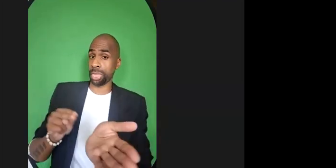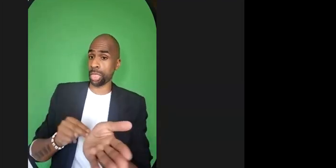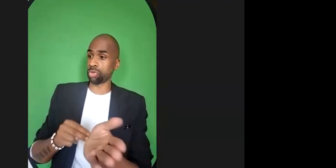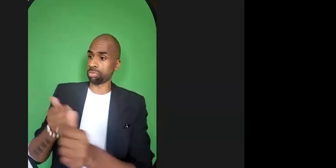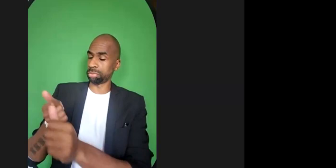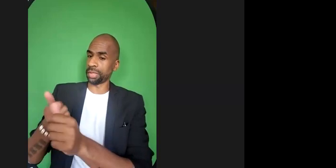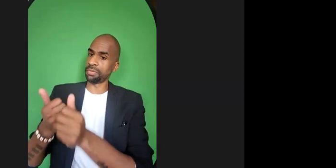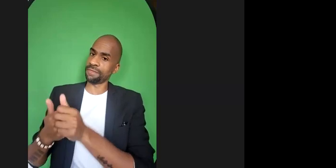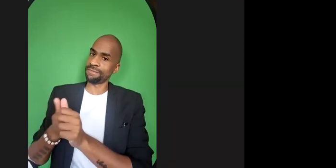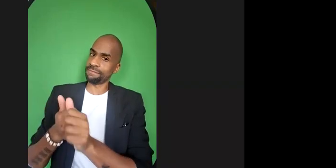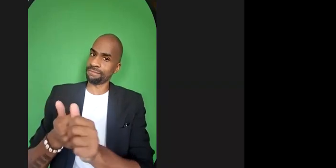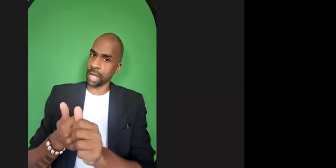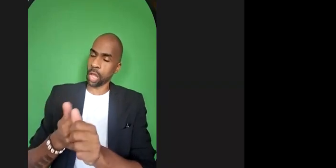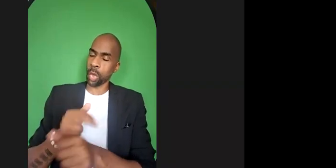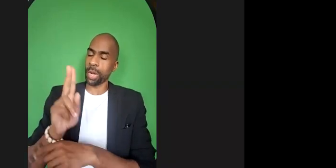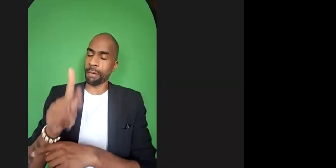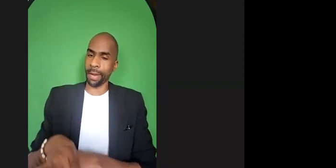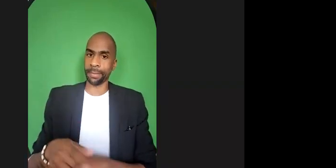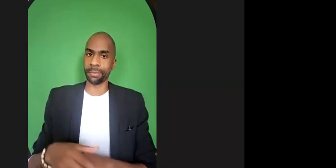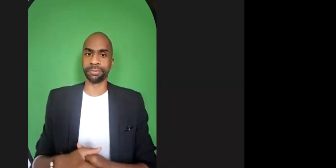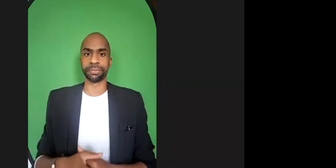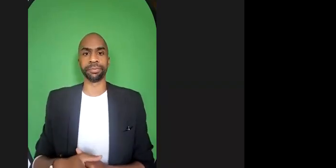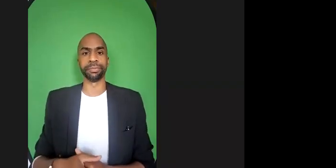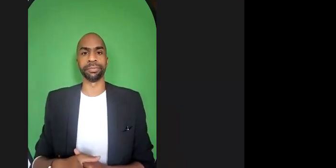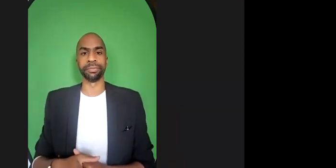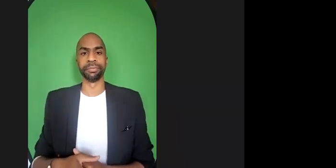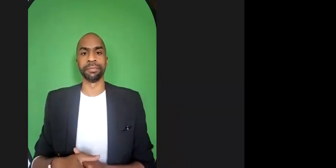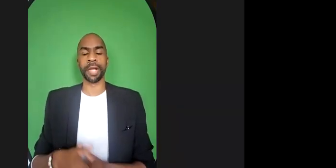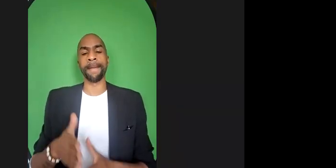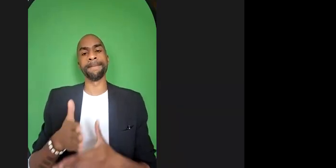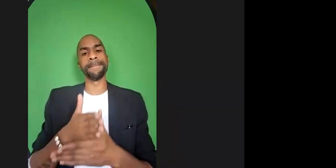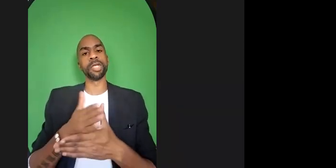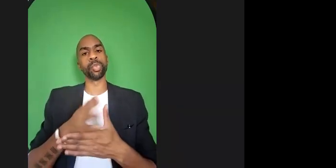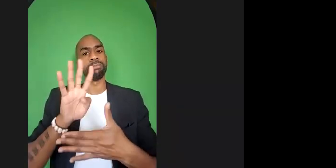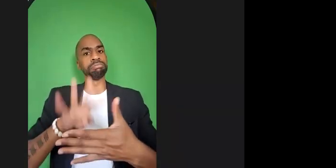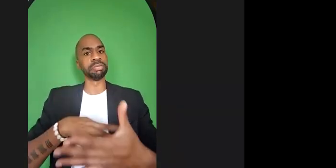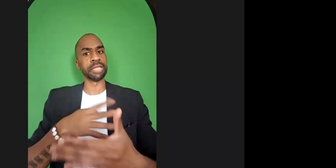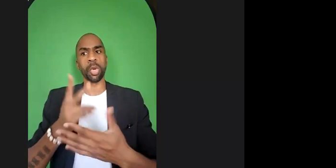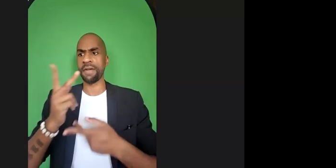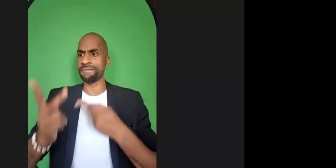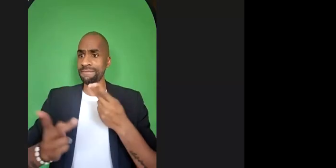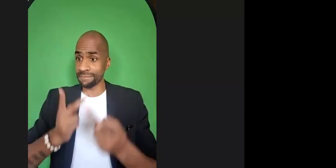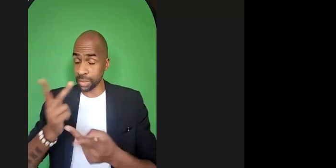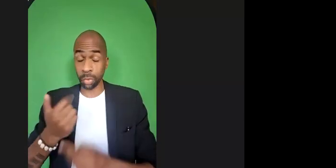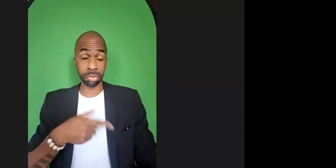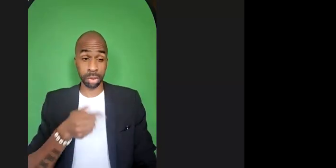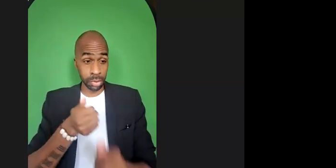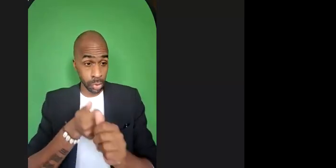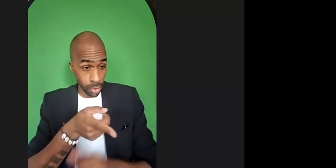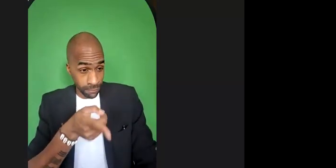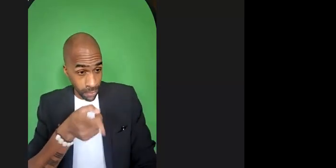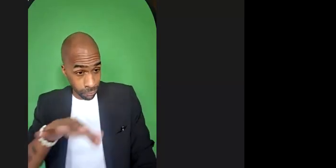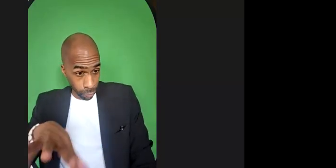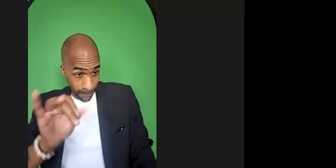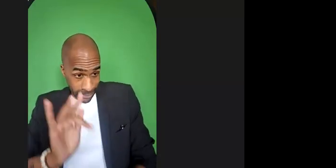up with the patient or family between the scheduled visits to really understand, were they able to get that medication? Did they try it? Did it